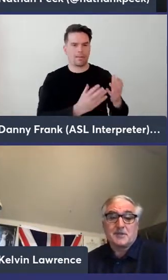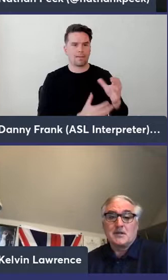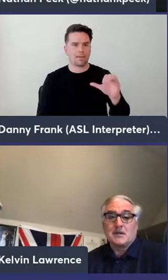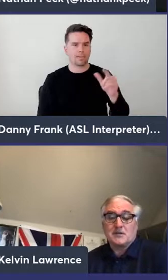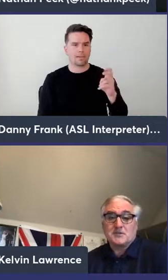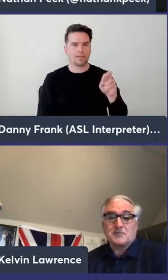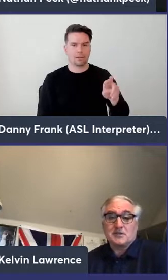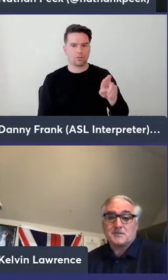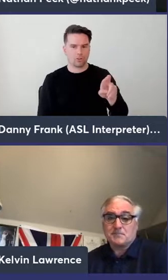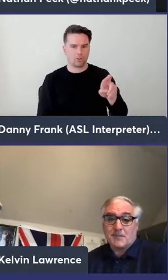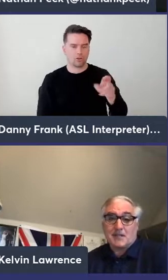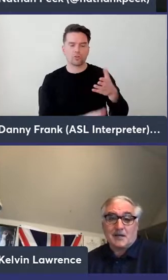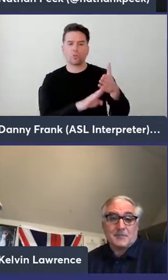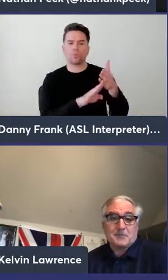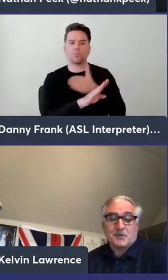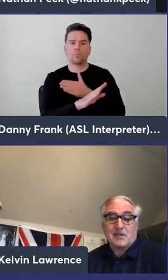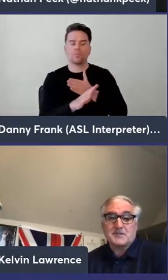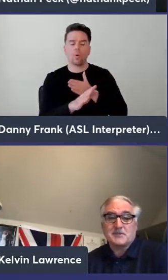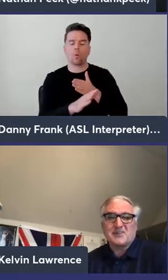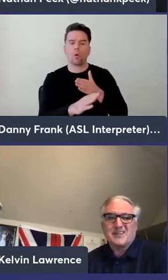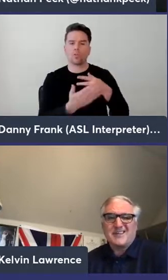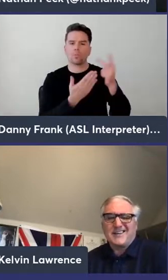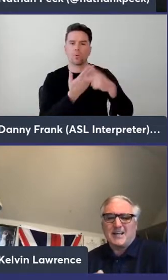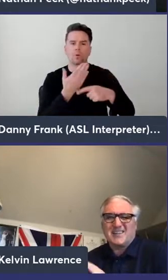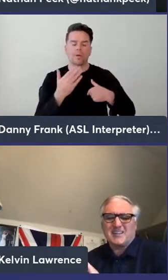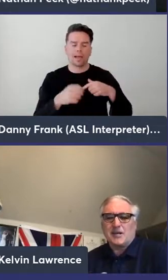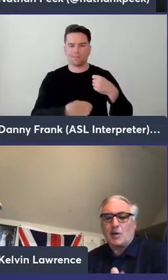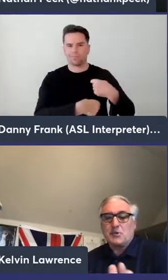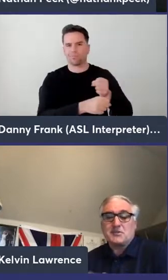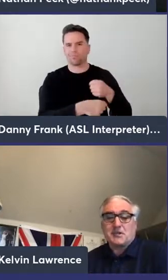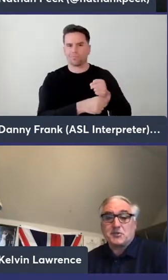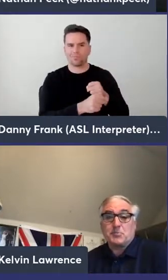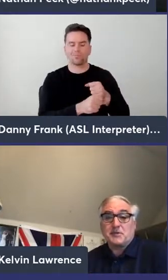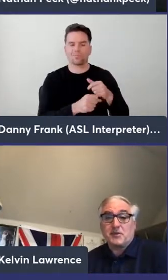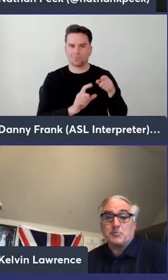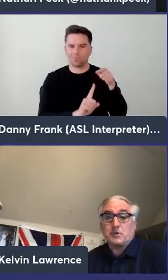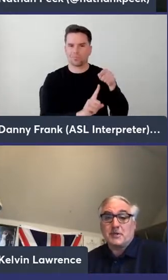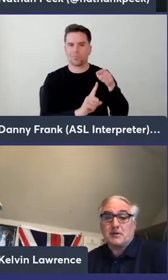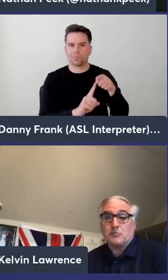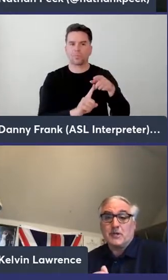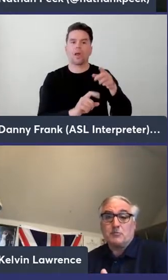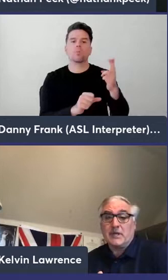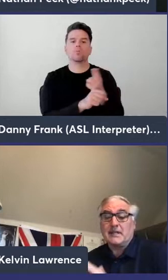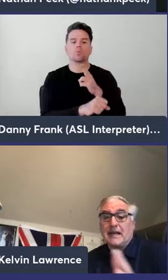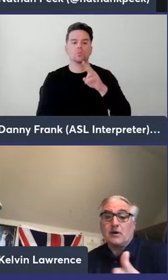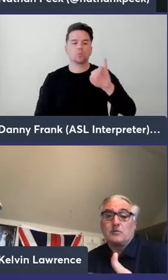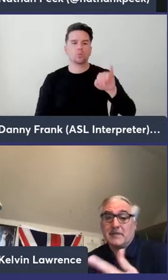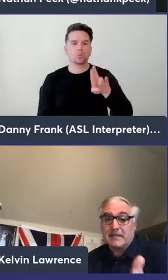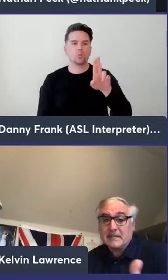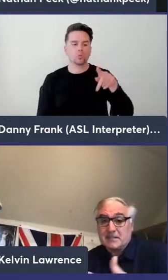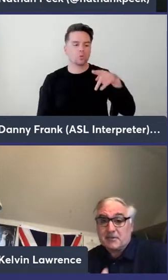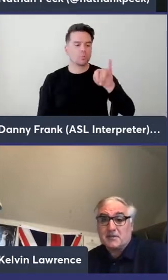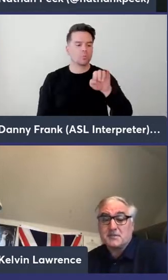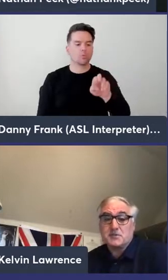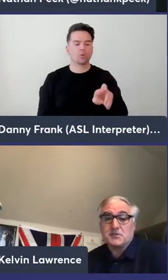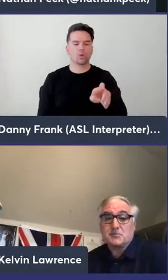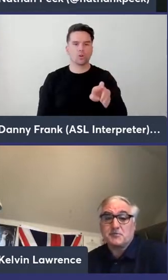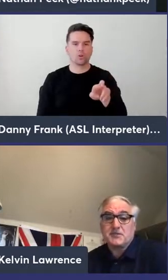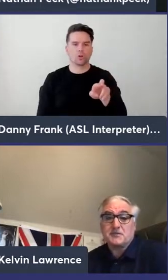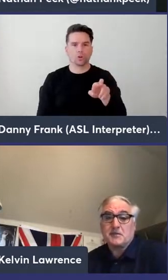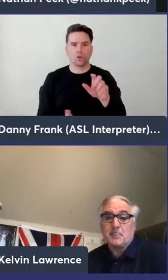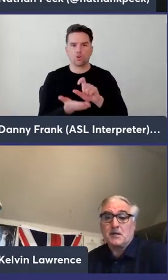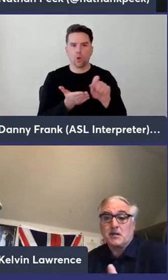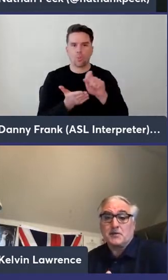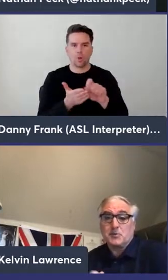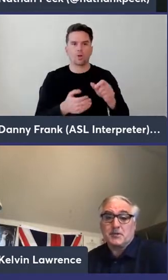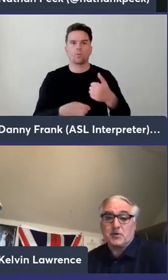a serverless Neptune cluster, and I'm using a Jupyter notebook here. We allow and make it easy for customers to